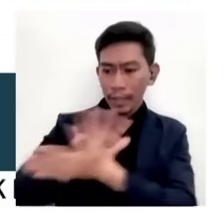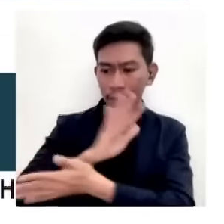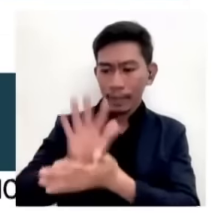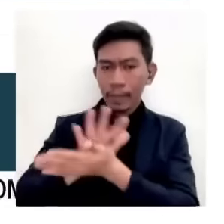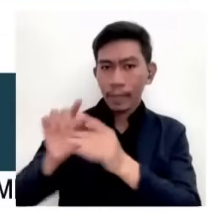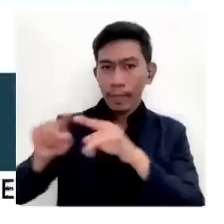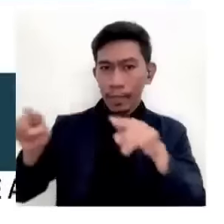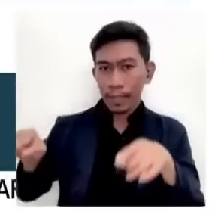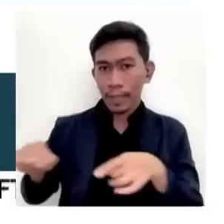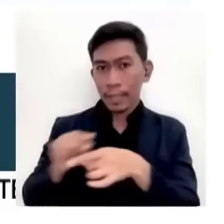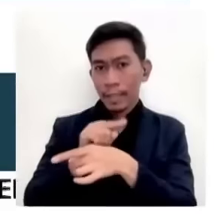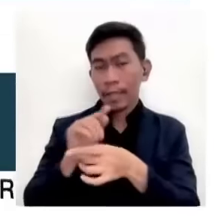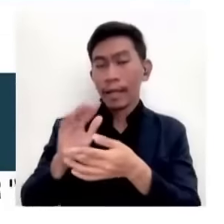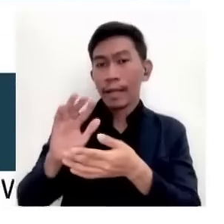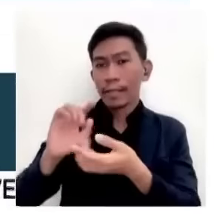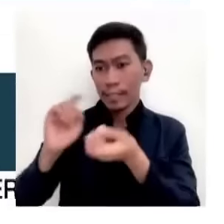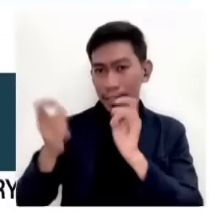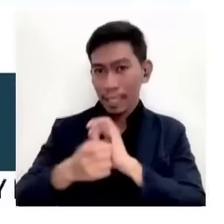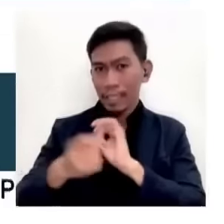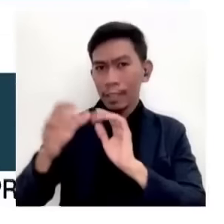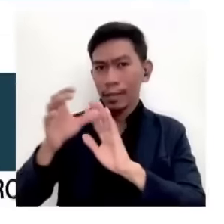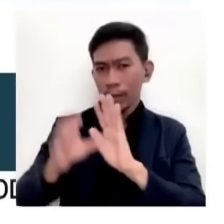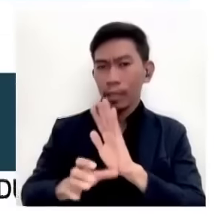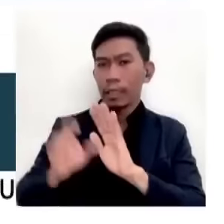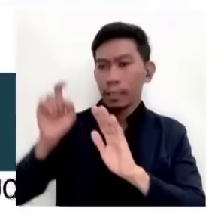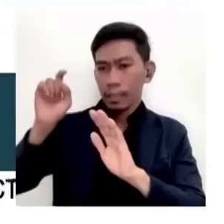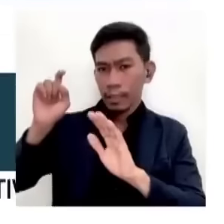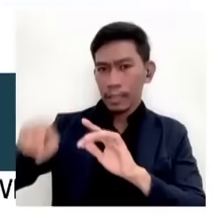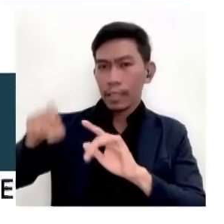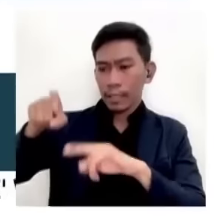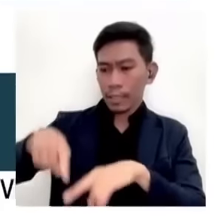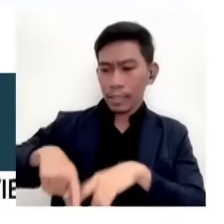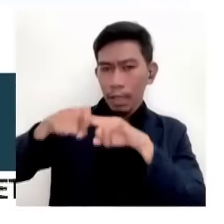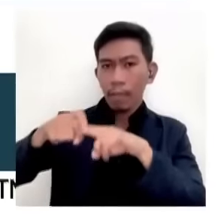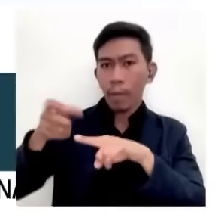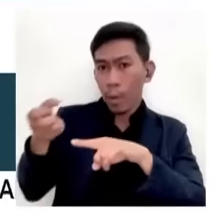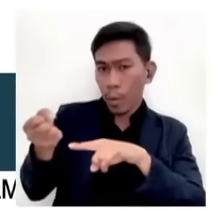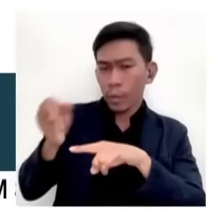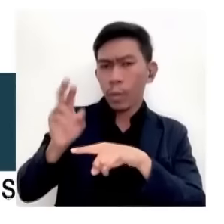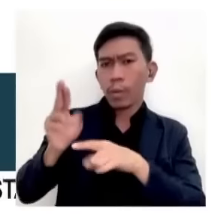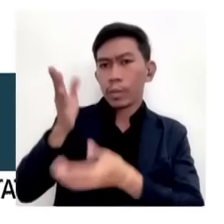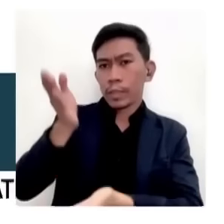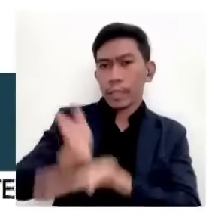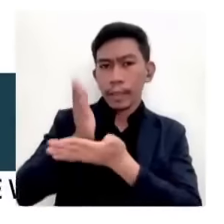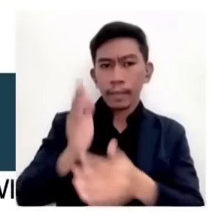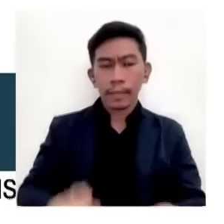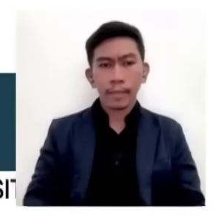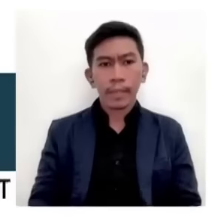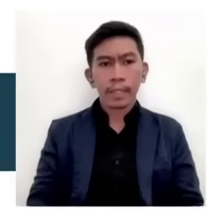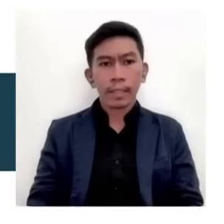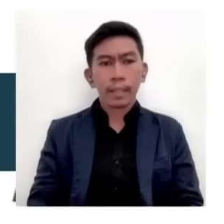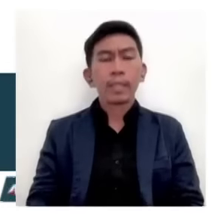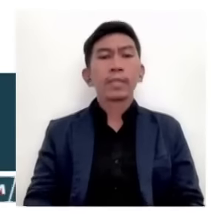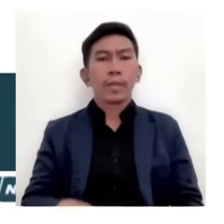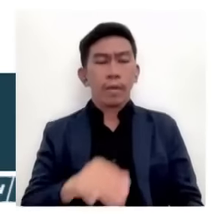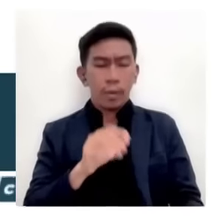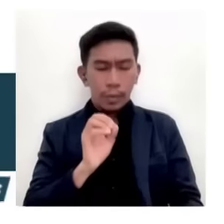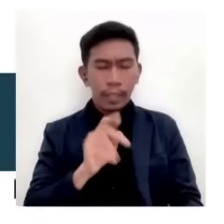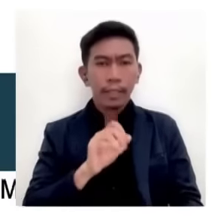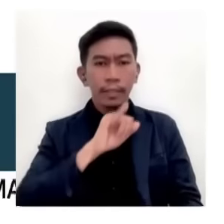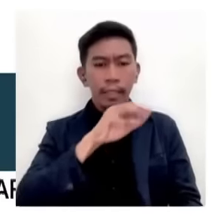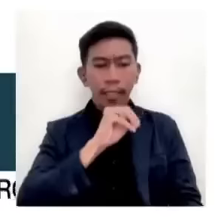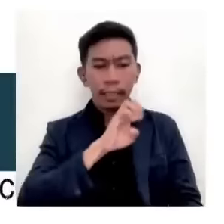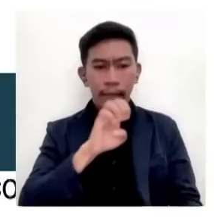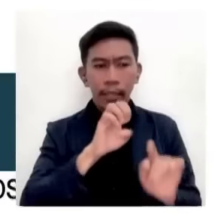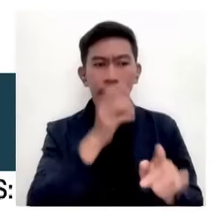already put on hold or stopped. Okay, so there's that. She'll only do that once the lower house puts a stop